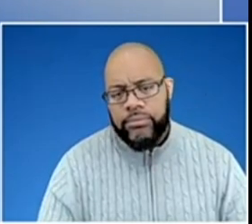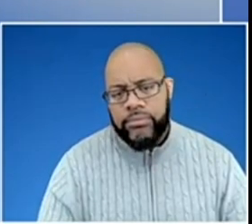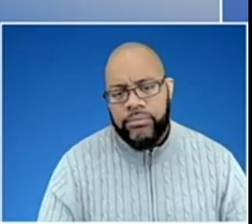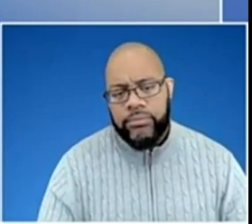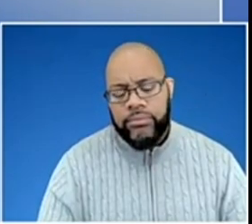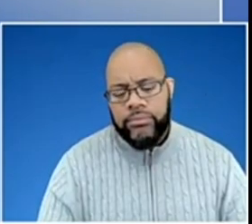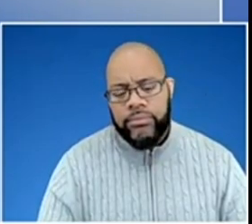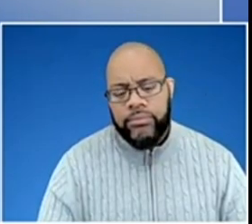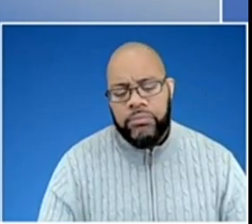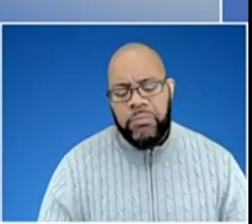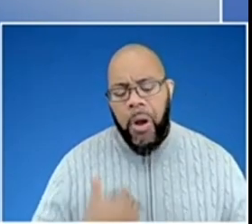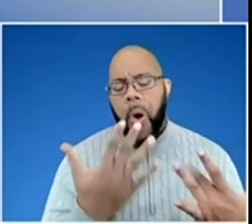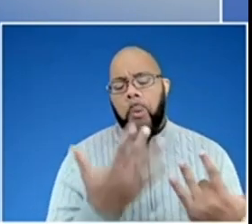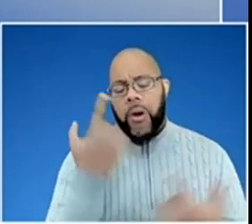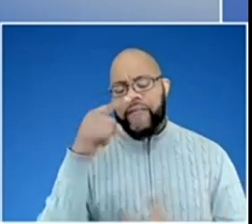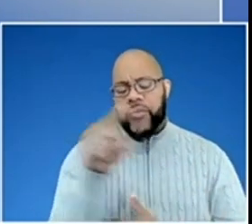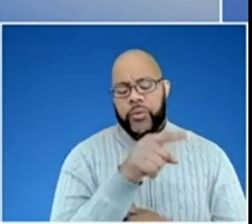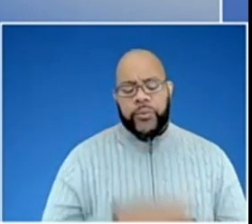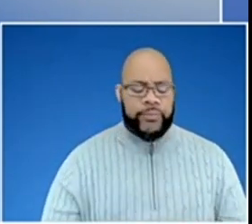Oh, wait a second.